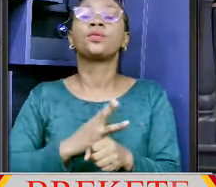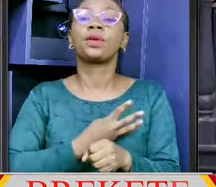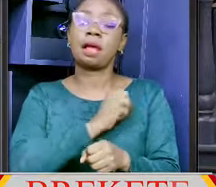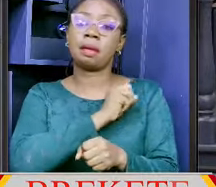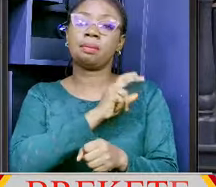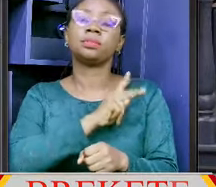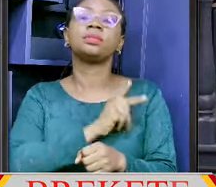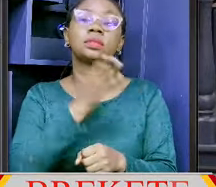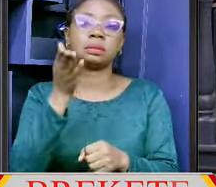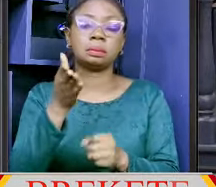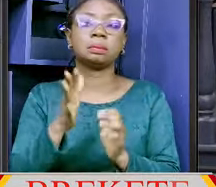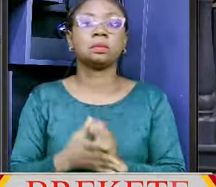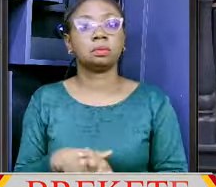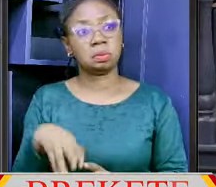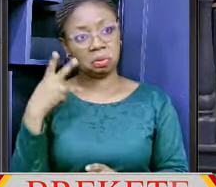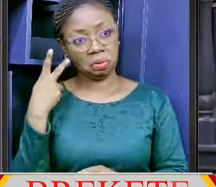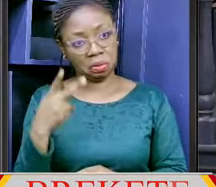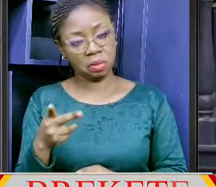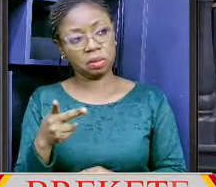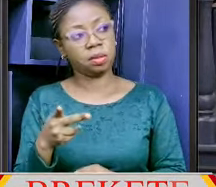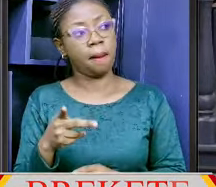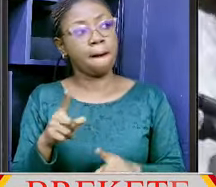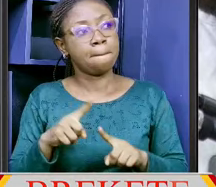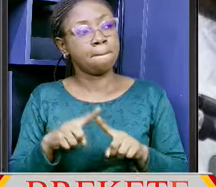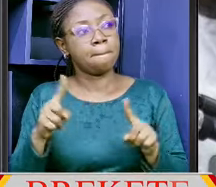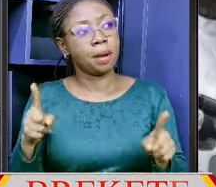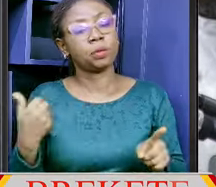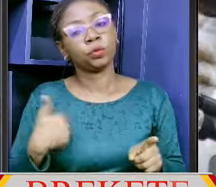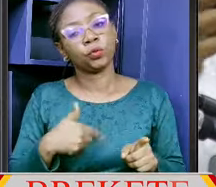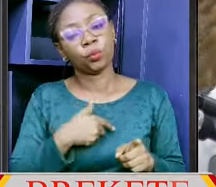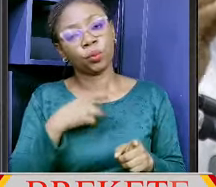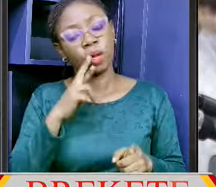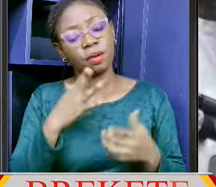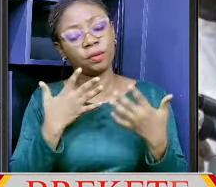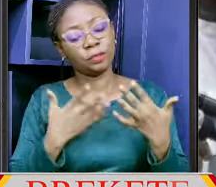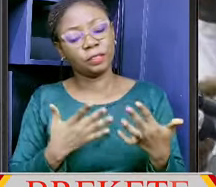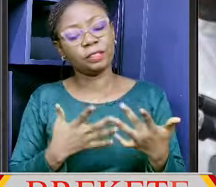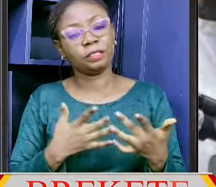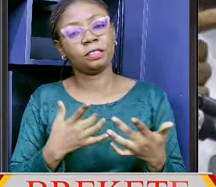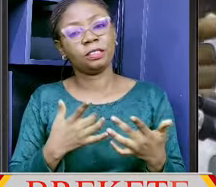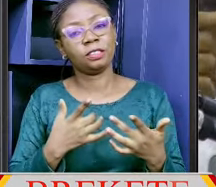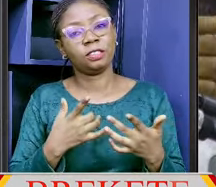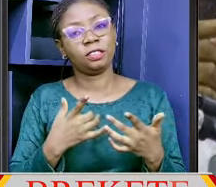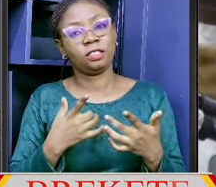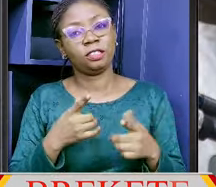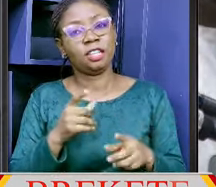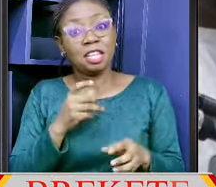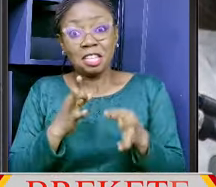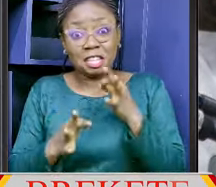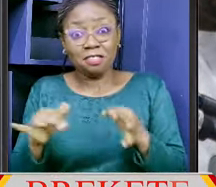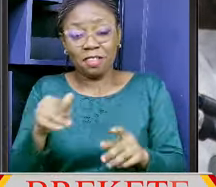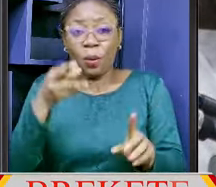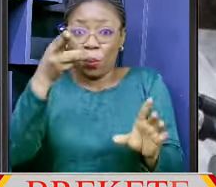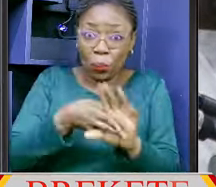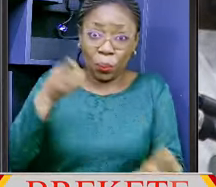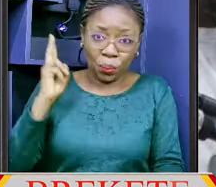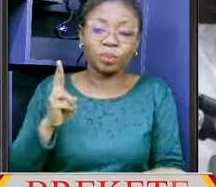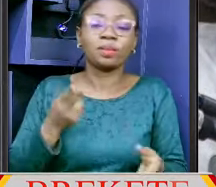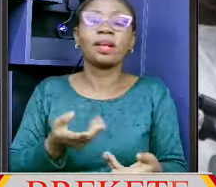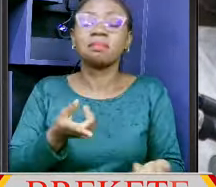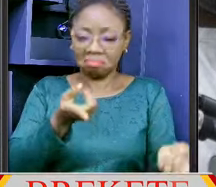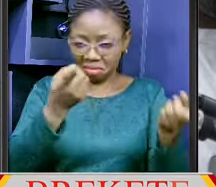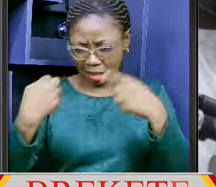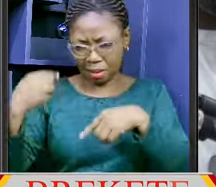sir. You see, but will they wait? If they dismiss him, may the young man come. Shebi, you get the direct